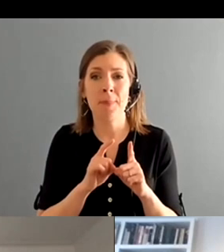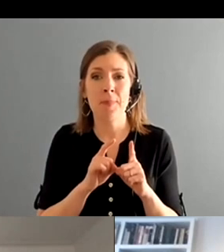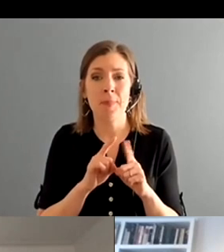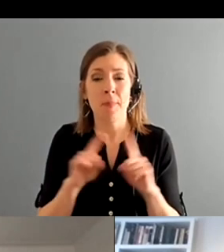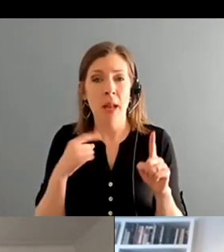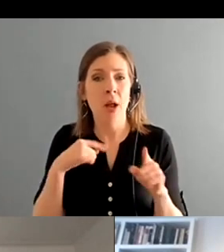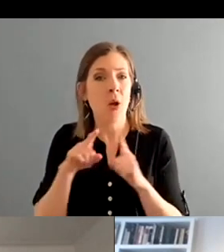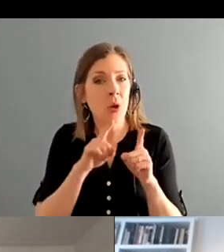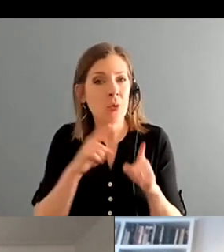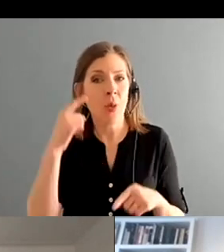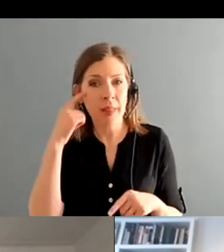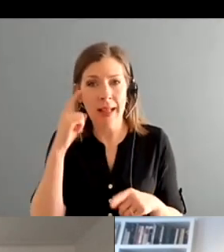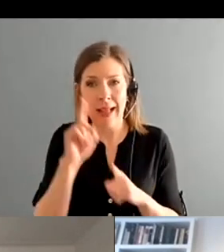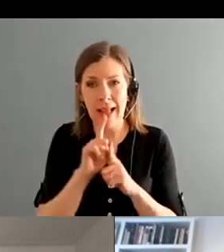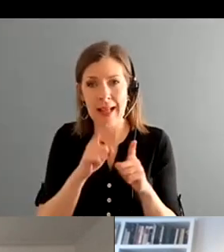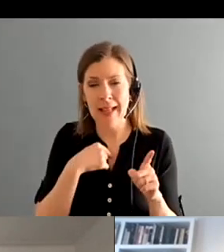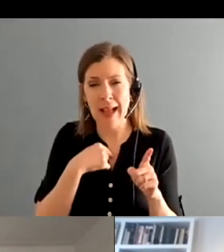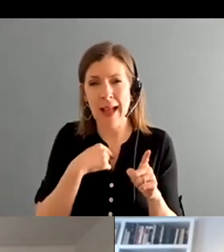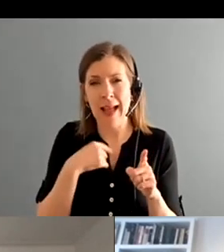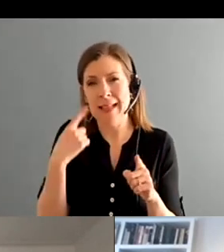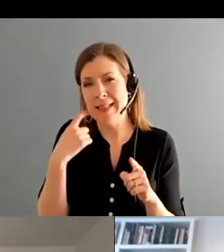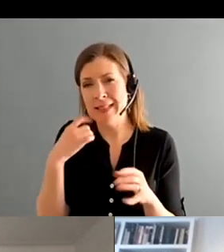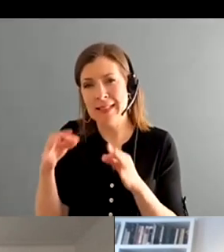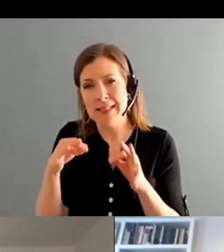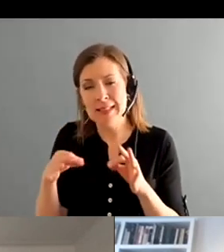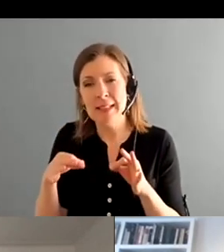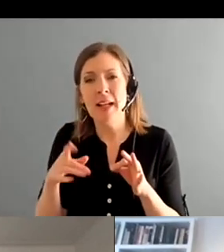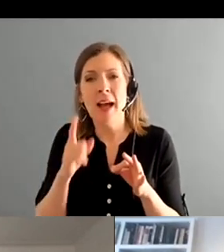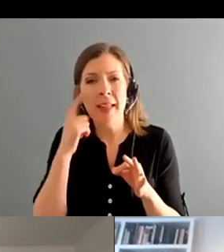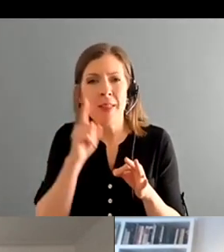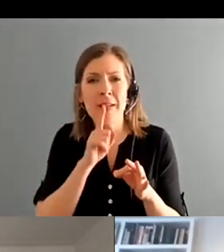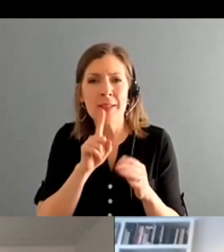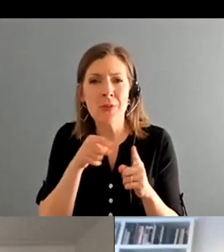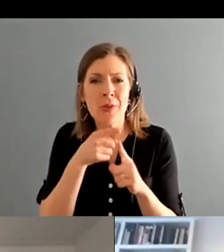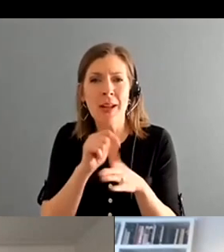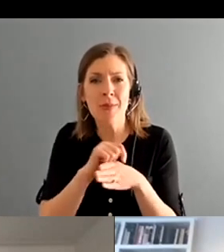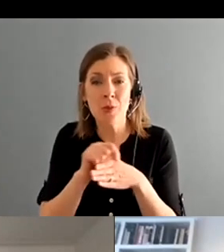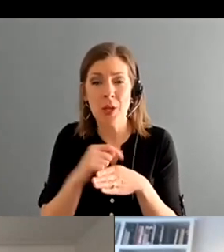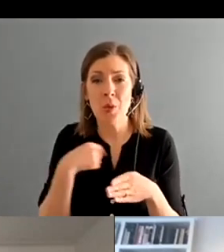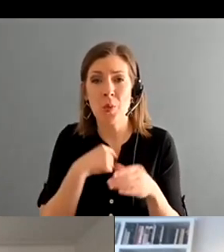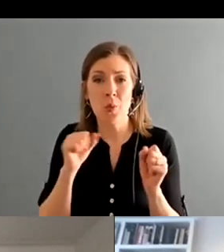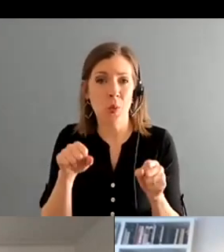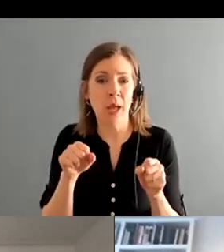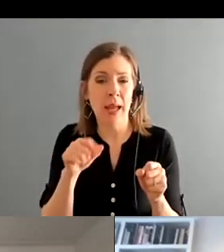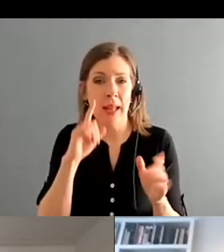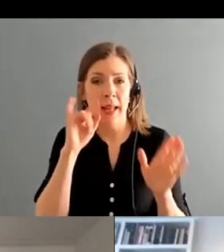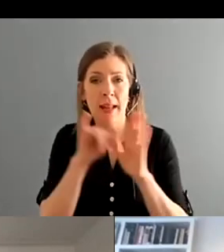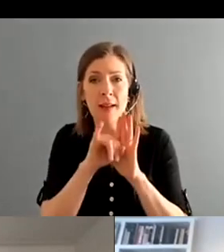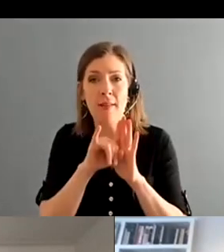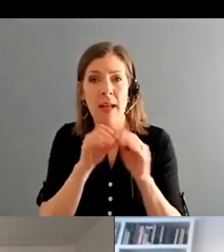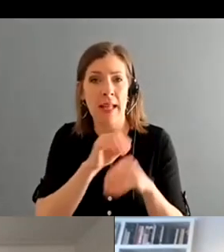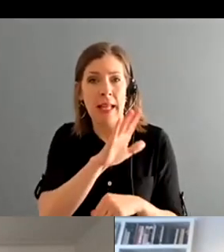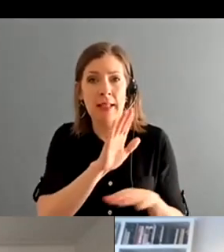But I also think, as I kind of alluded to, that I think that there's a certain kind of training we can identify in just